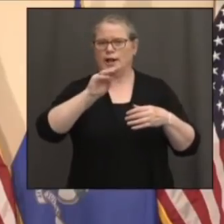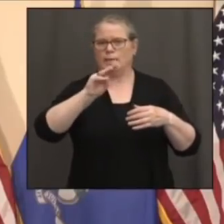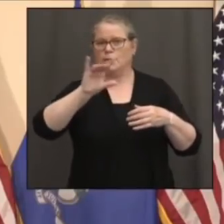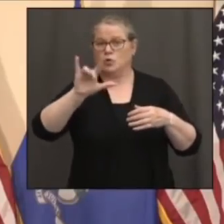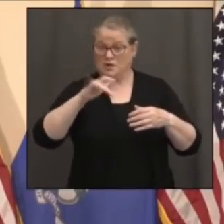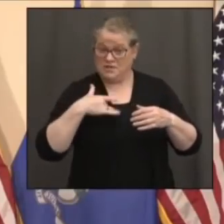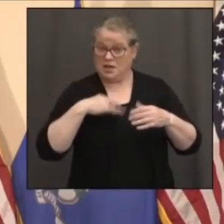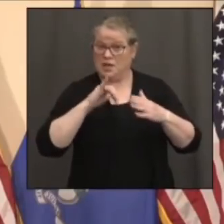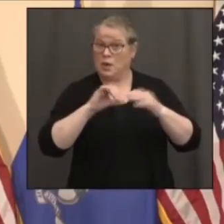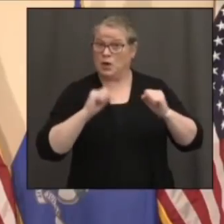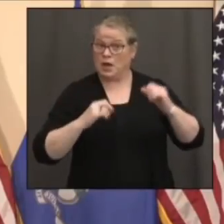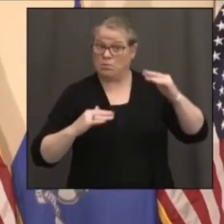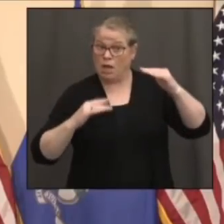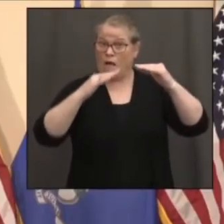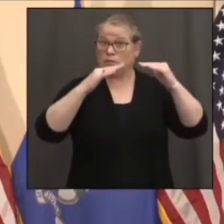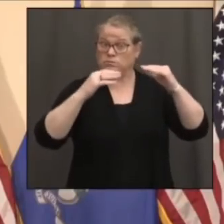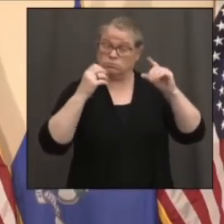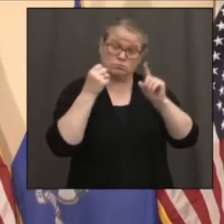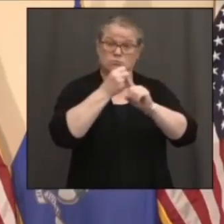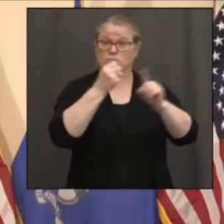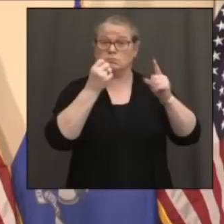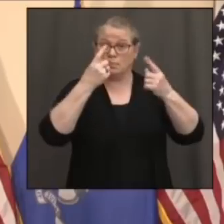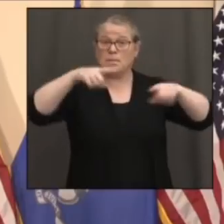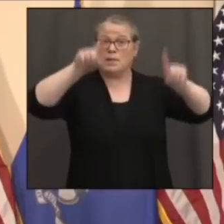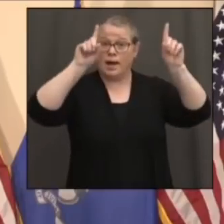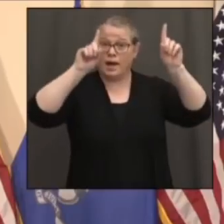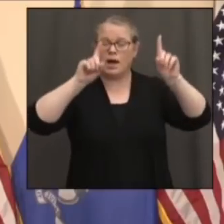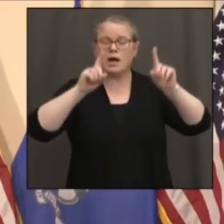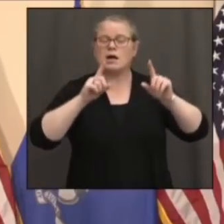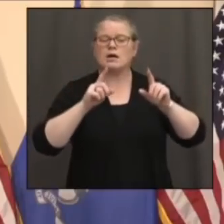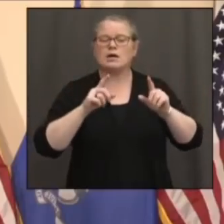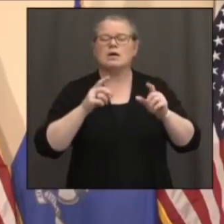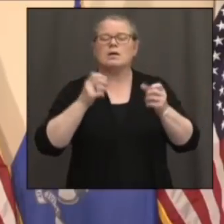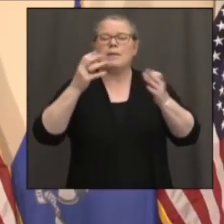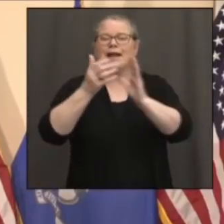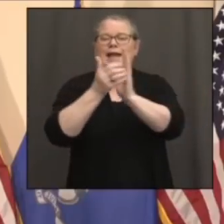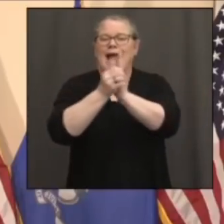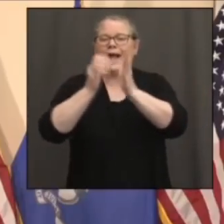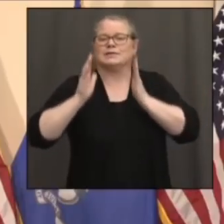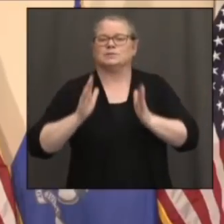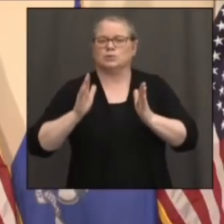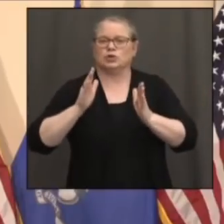actually eradicating the virus and kind of moving into this containment mode.